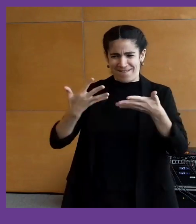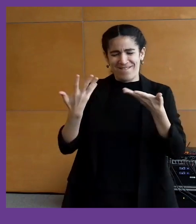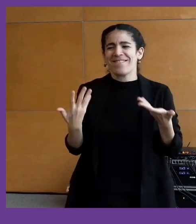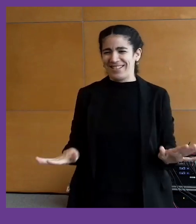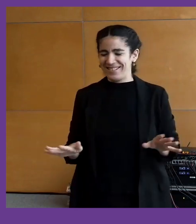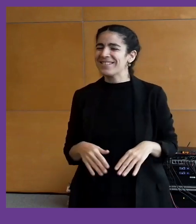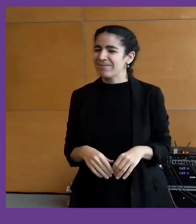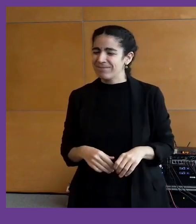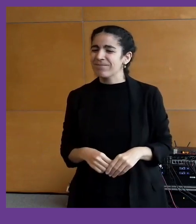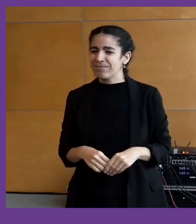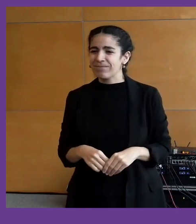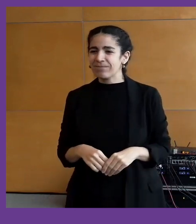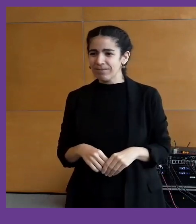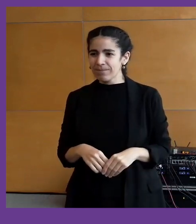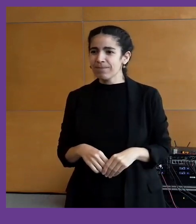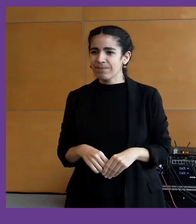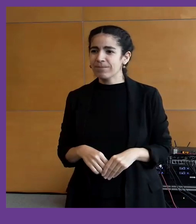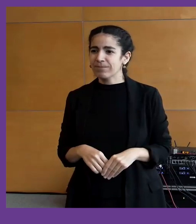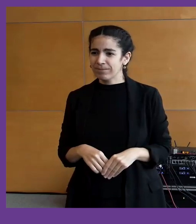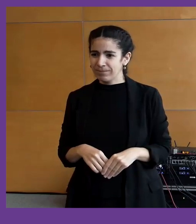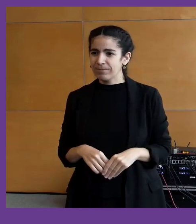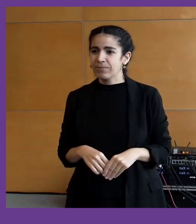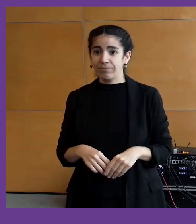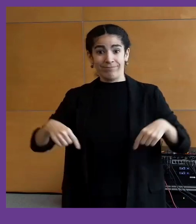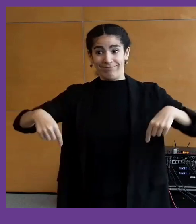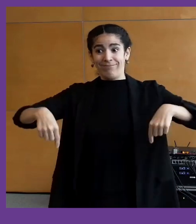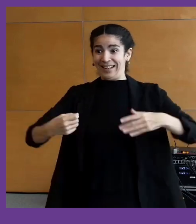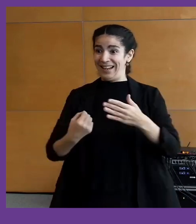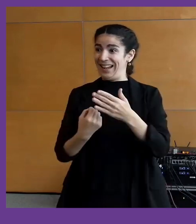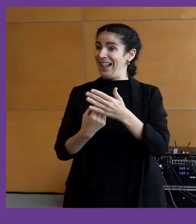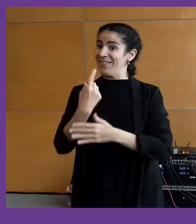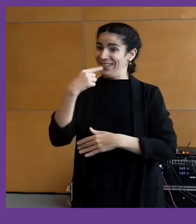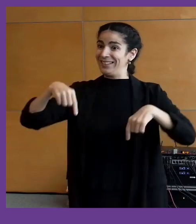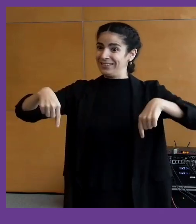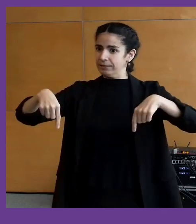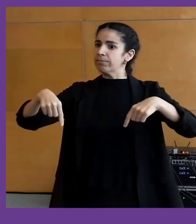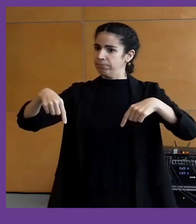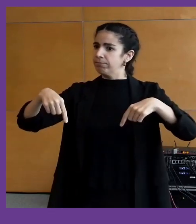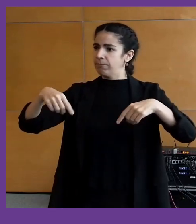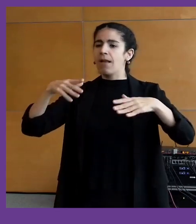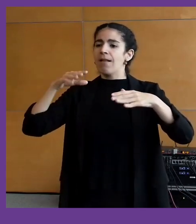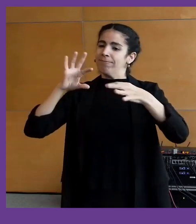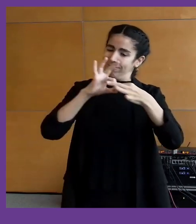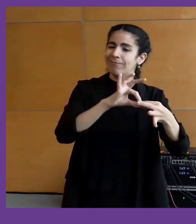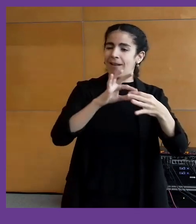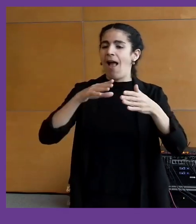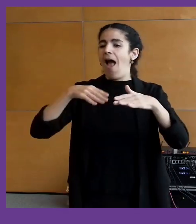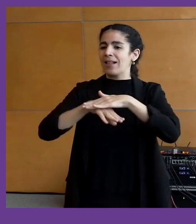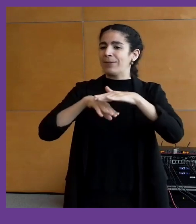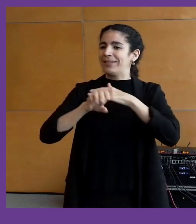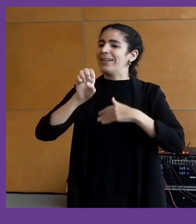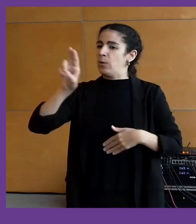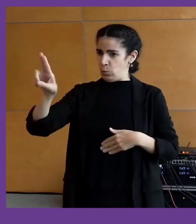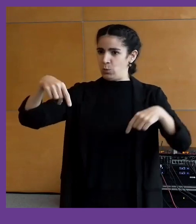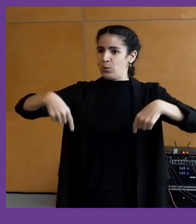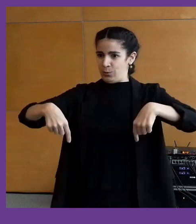EU Center. This year we have to organize around 88 events. This is